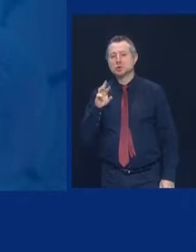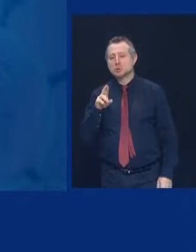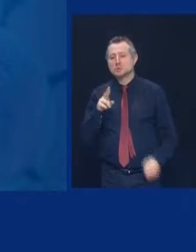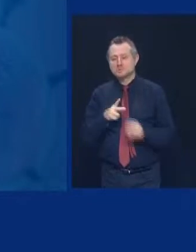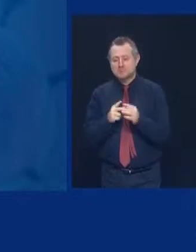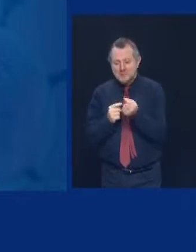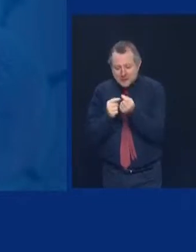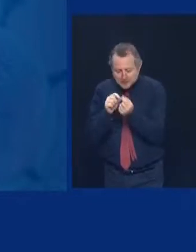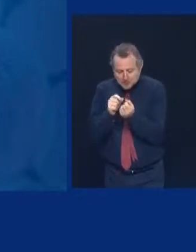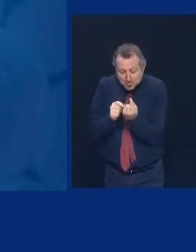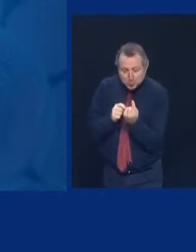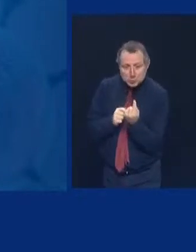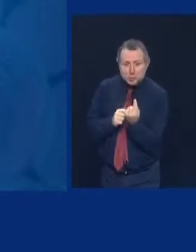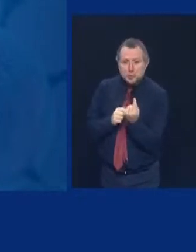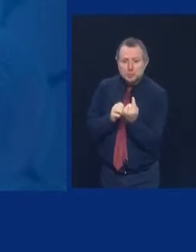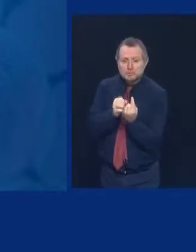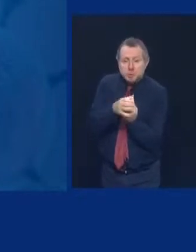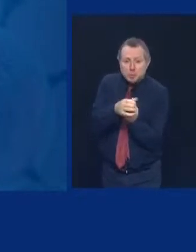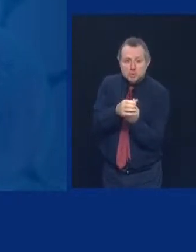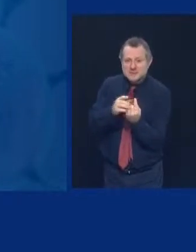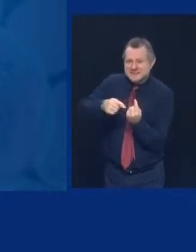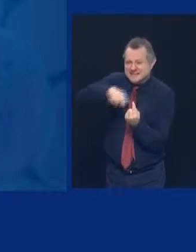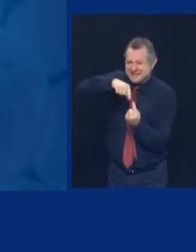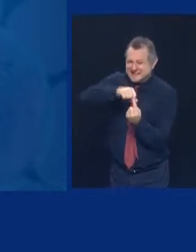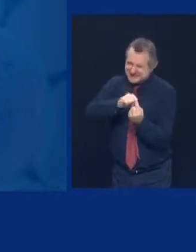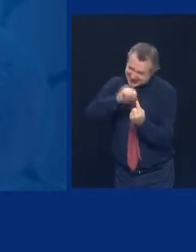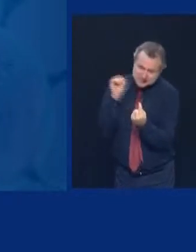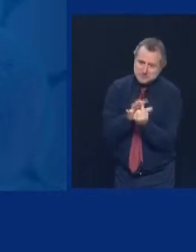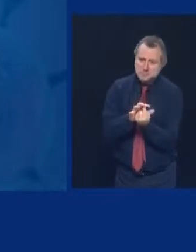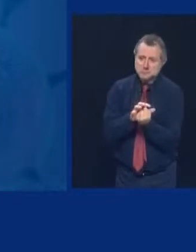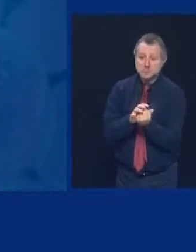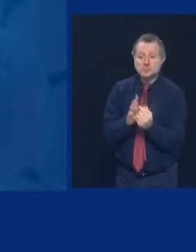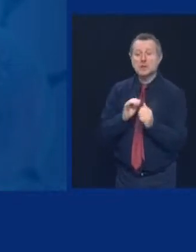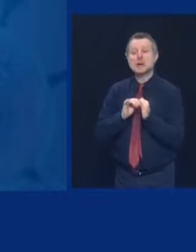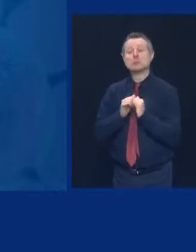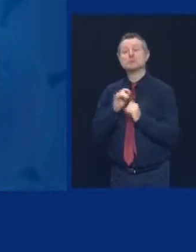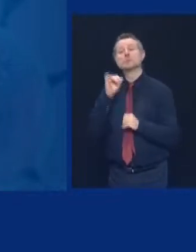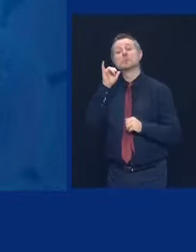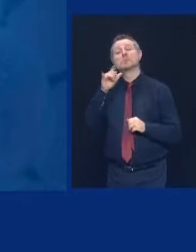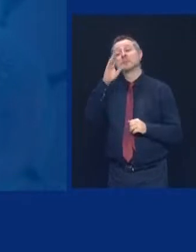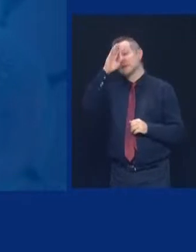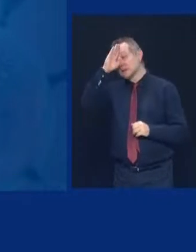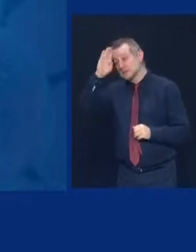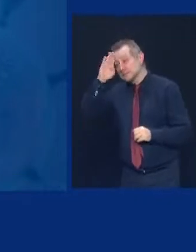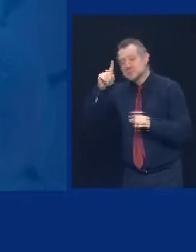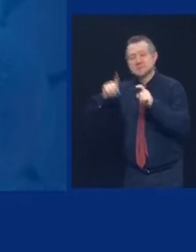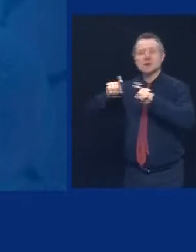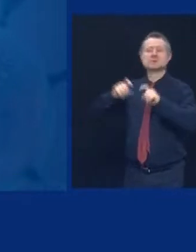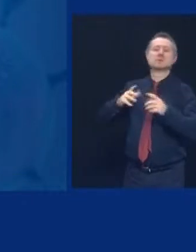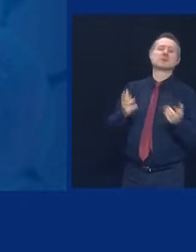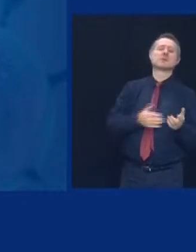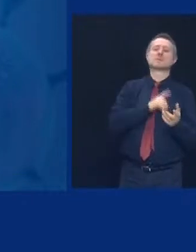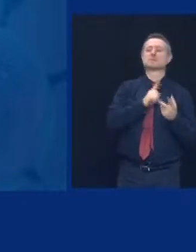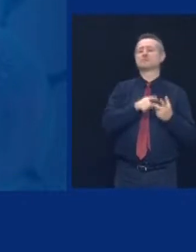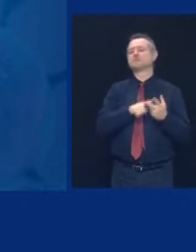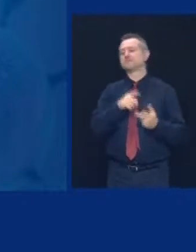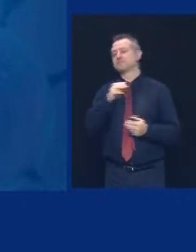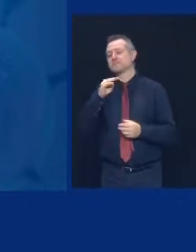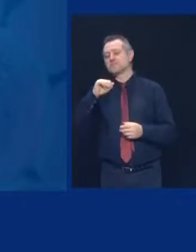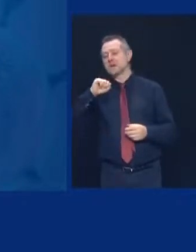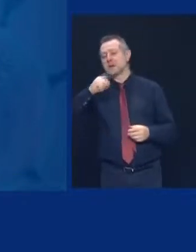data, from the hospitalization data, and mapping software. We identify the